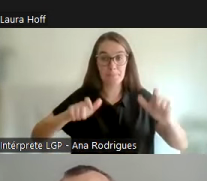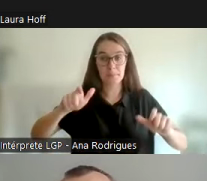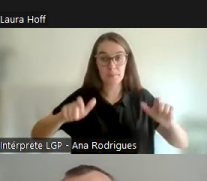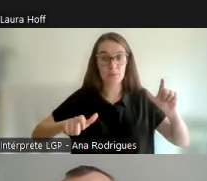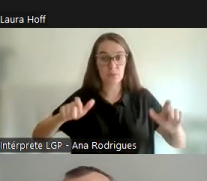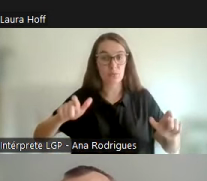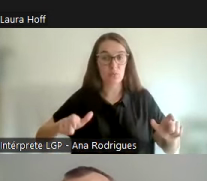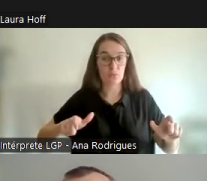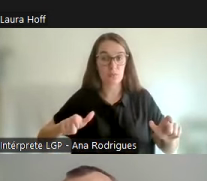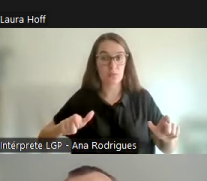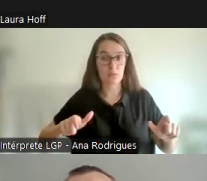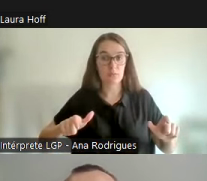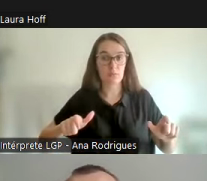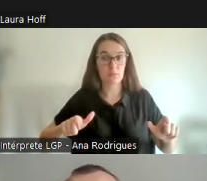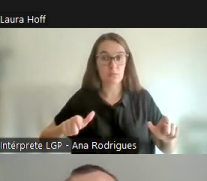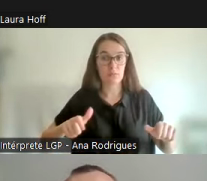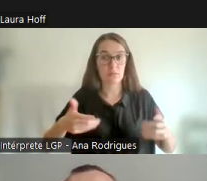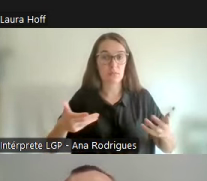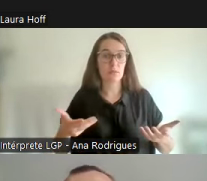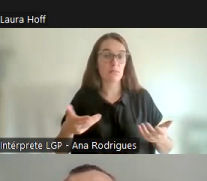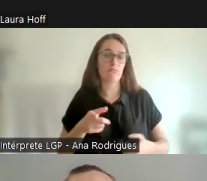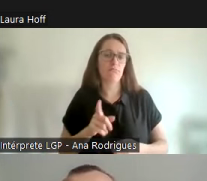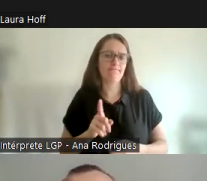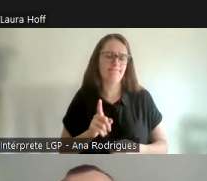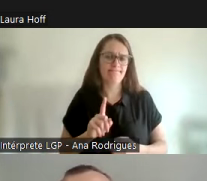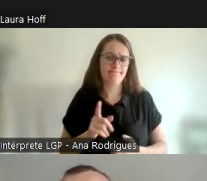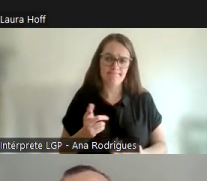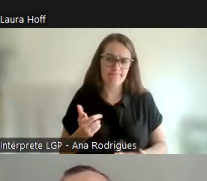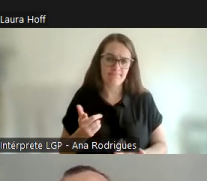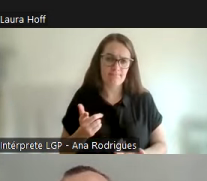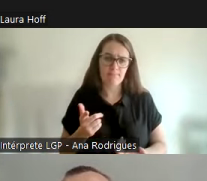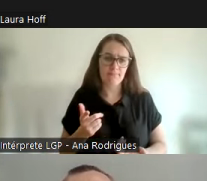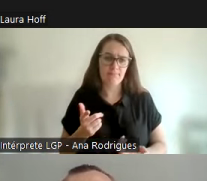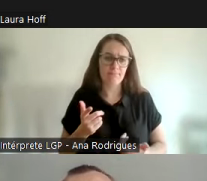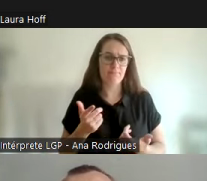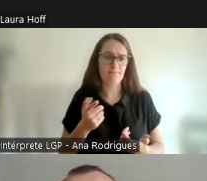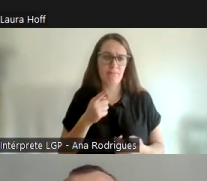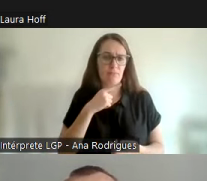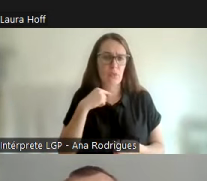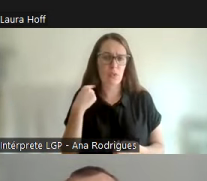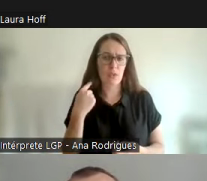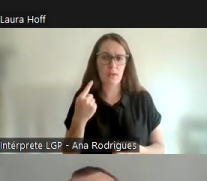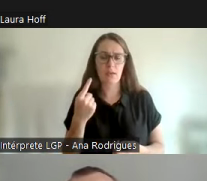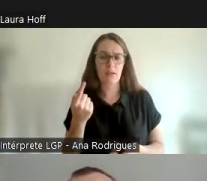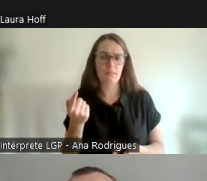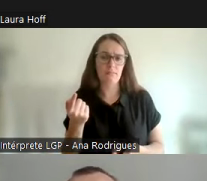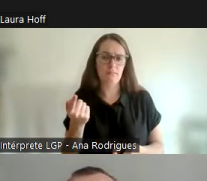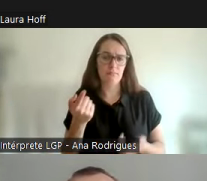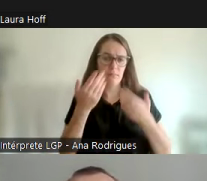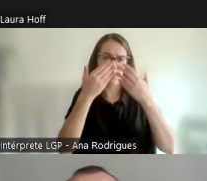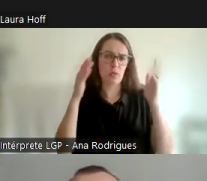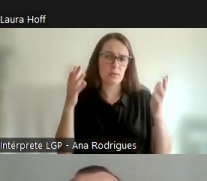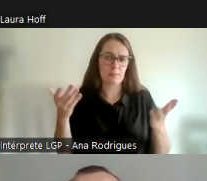no demos in Greek term, there will no